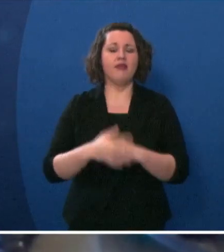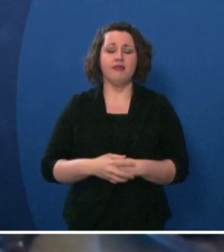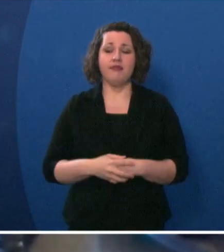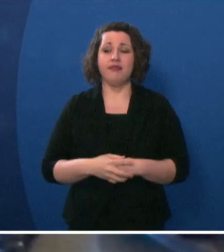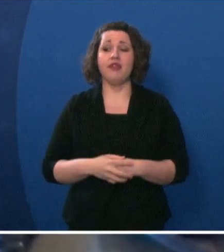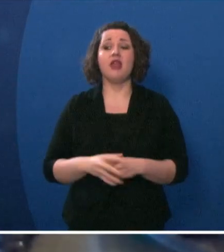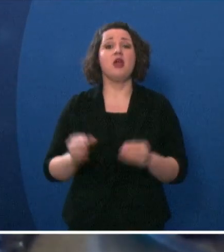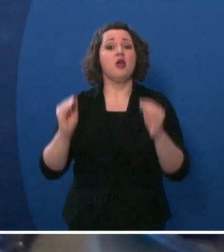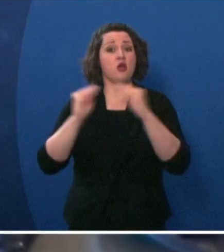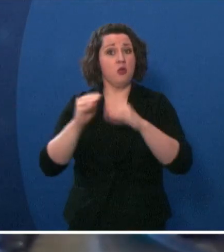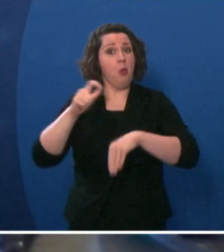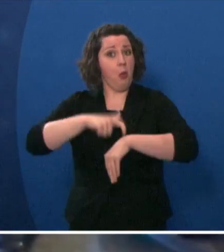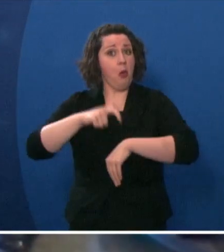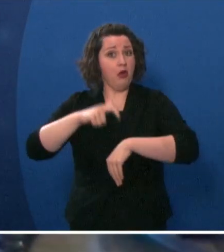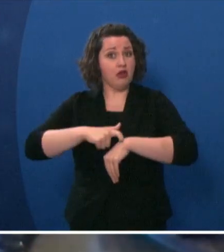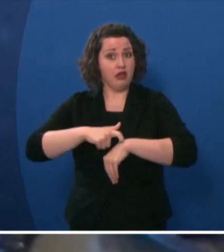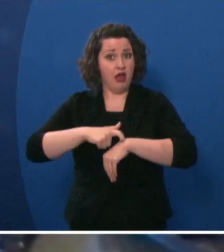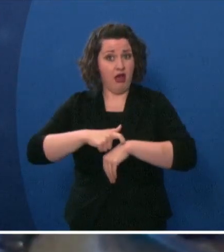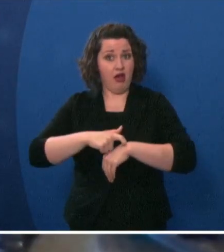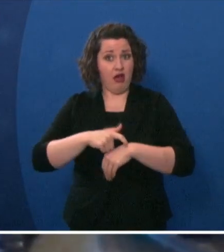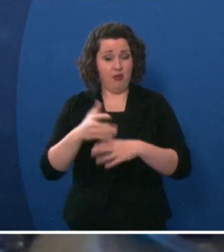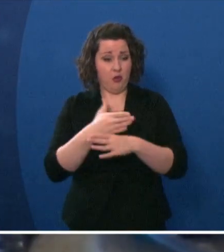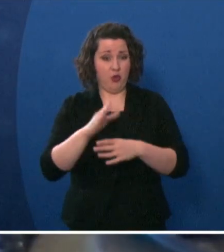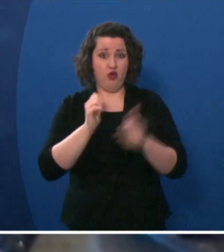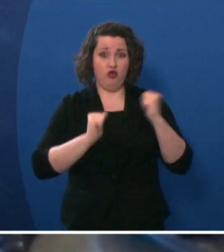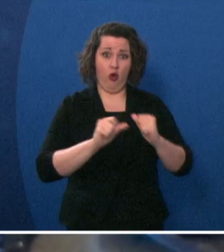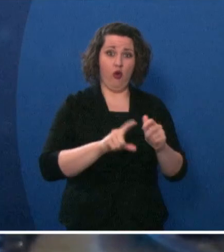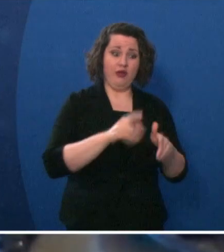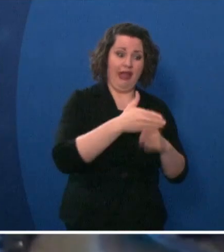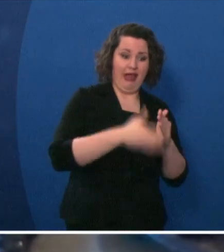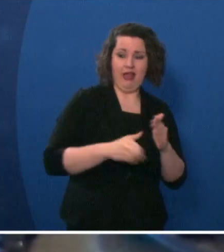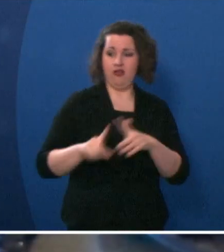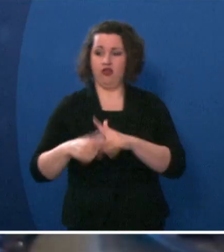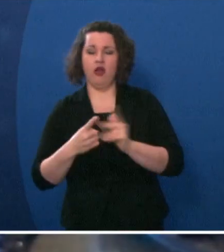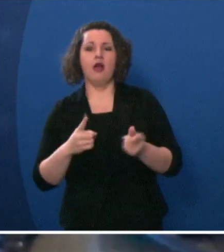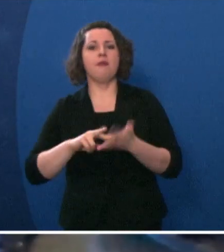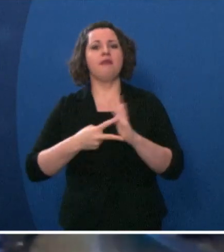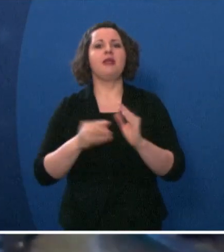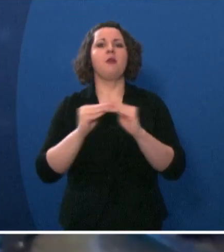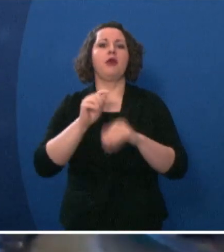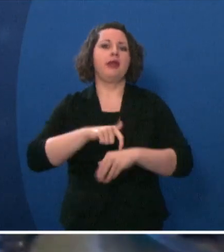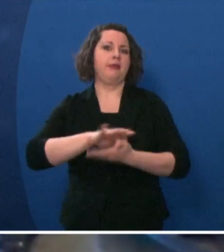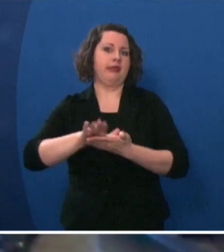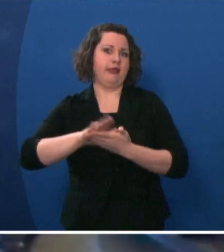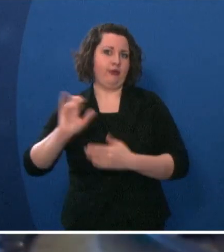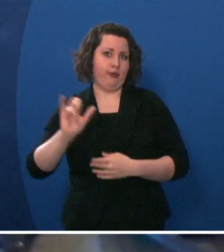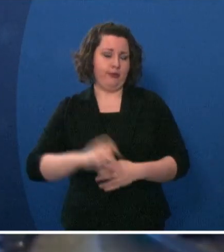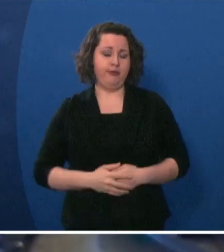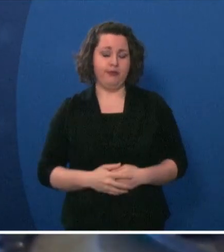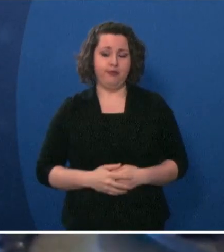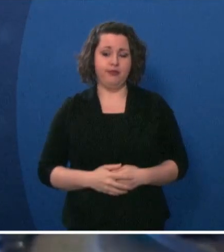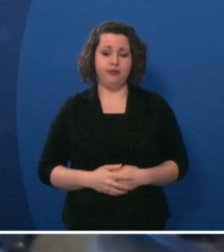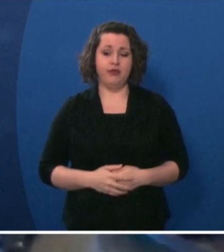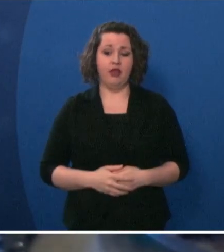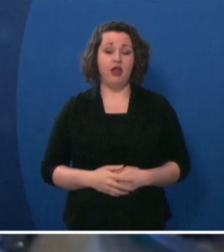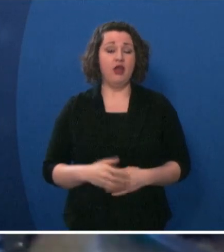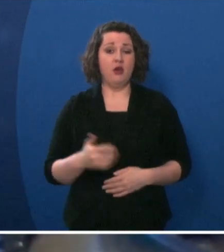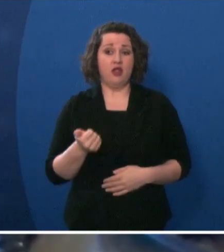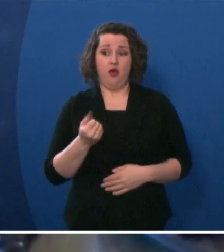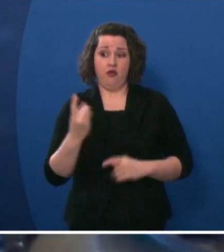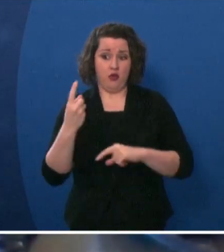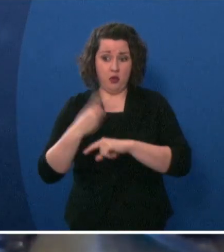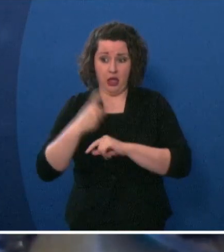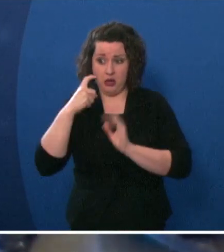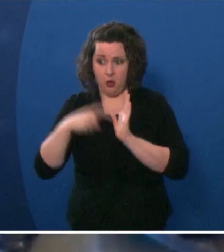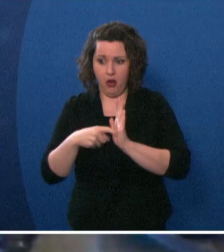allow us to thoroughly clean, disinfect, and sanitize our auditorium. With only a couple days notice, we were not able